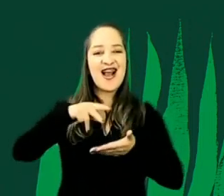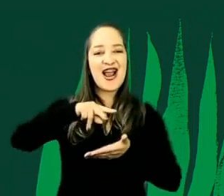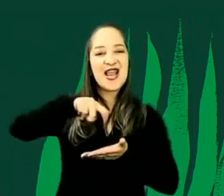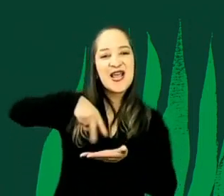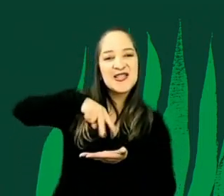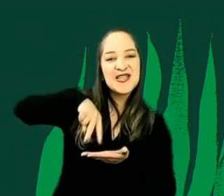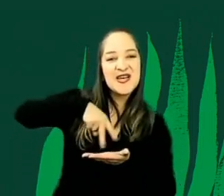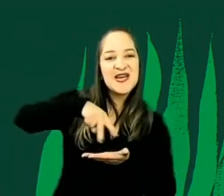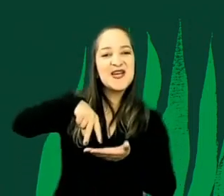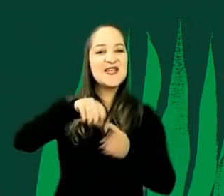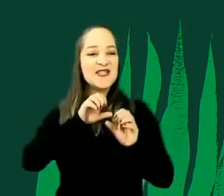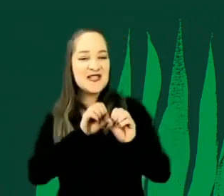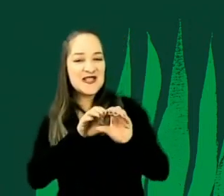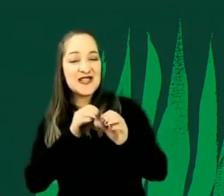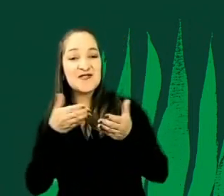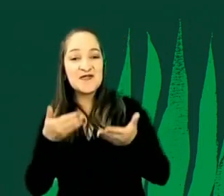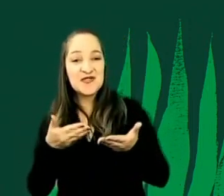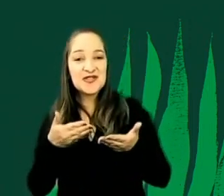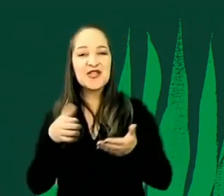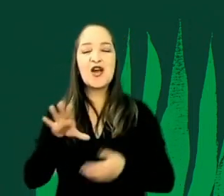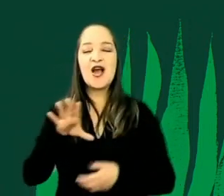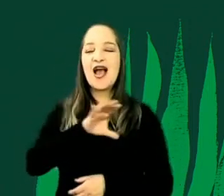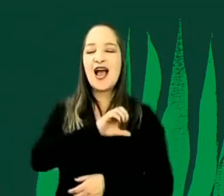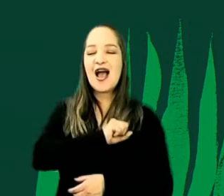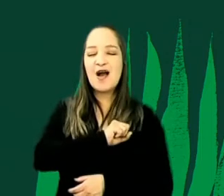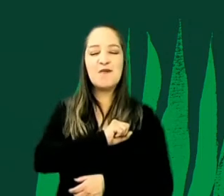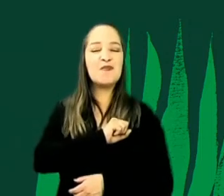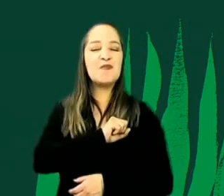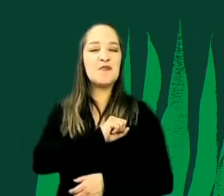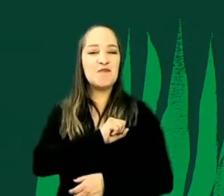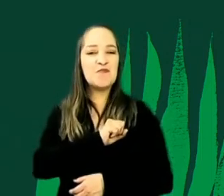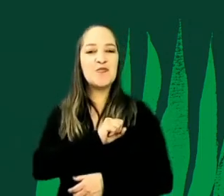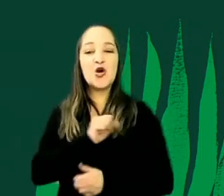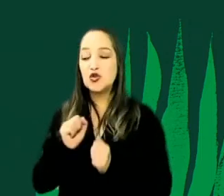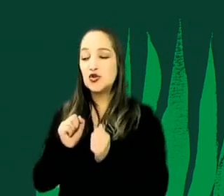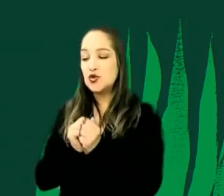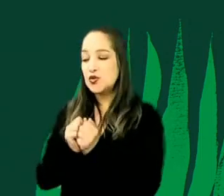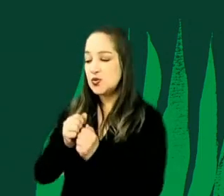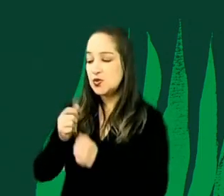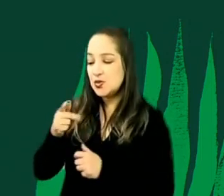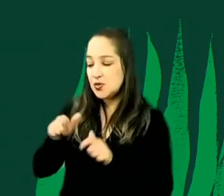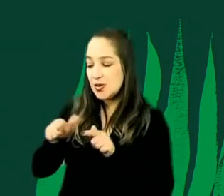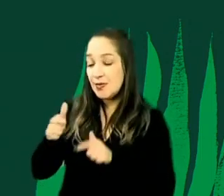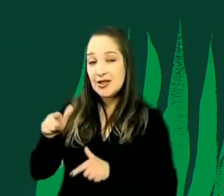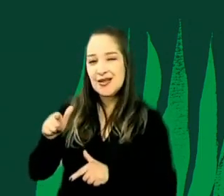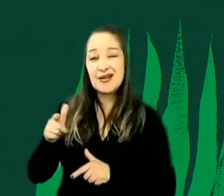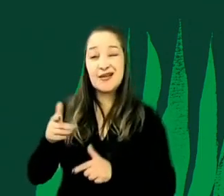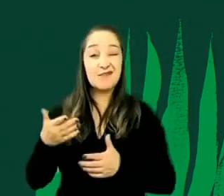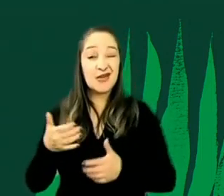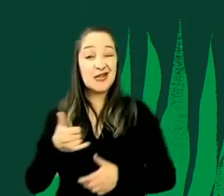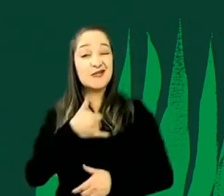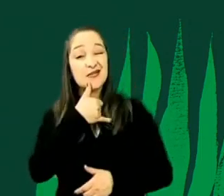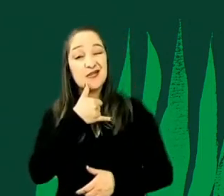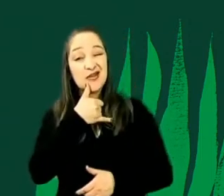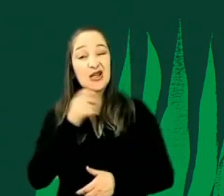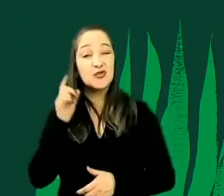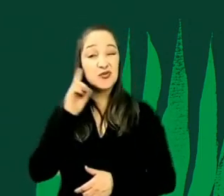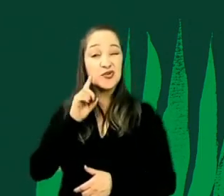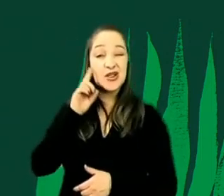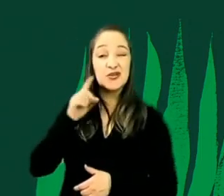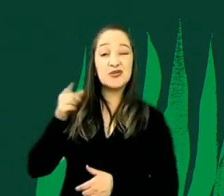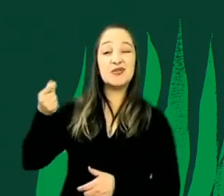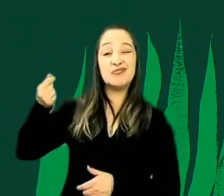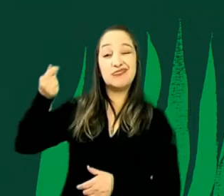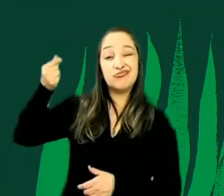But unfortunately, for a long time in the United States, how we actually were, especially in the South, was